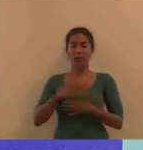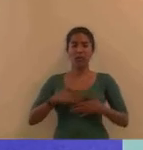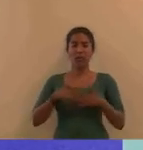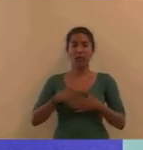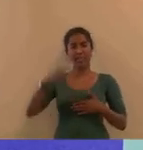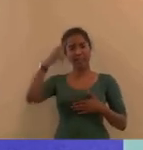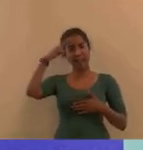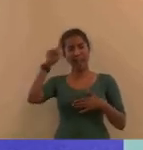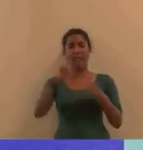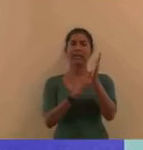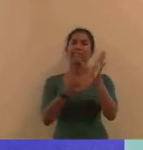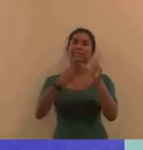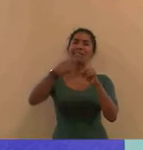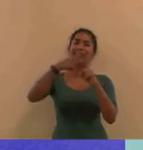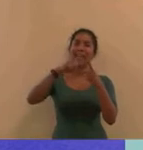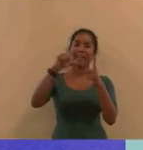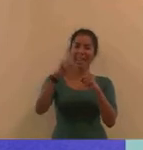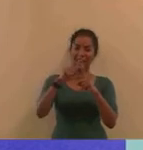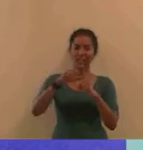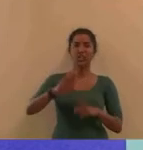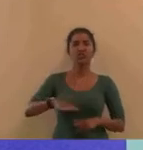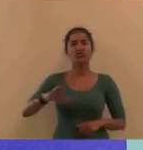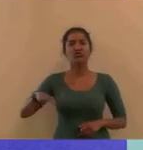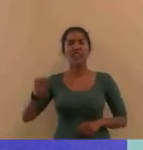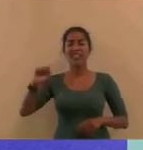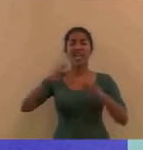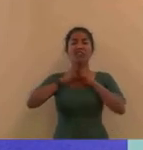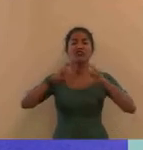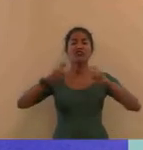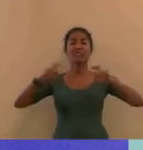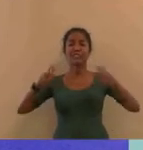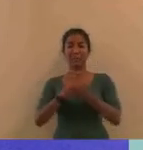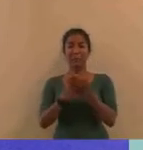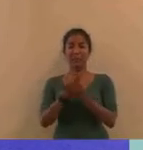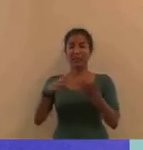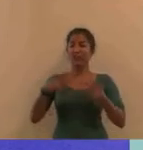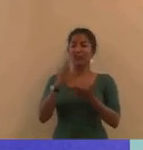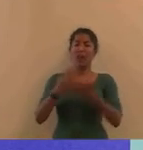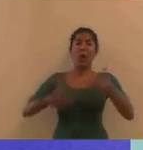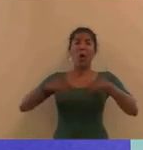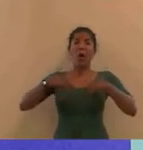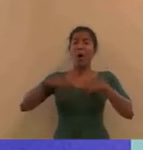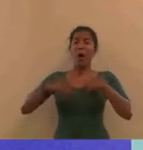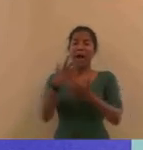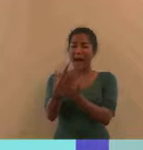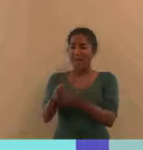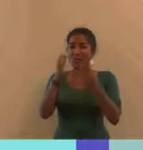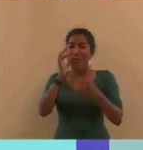naked children. Their screaming highlights how delighted and how excited they are to finally have